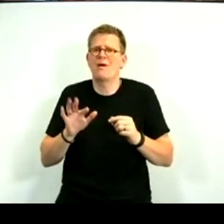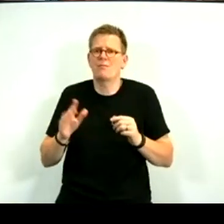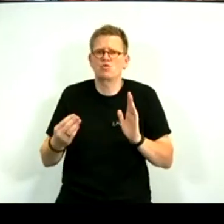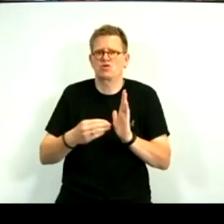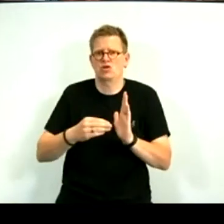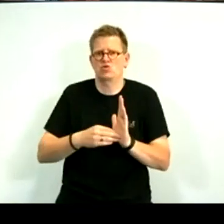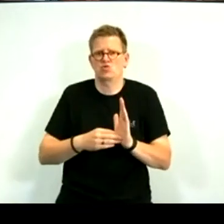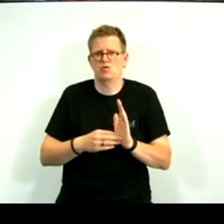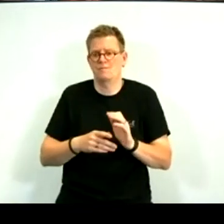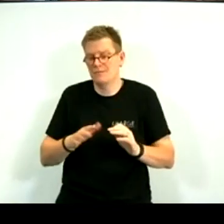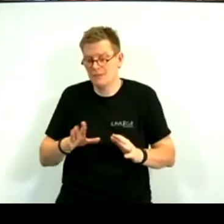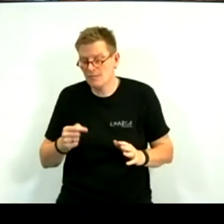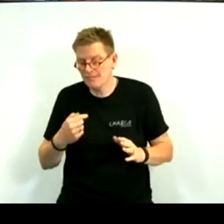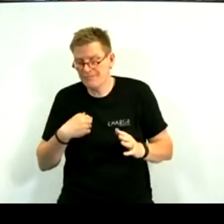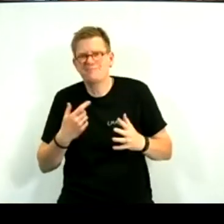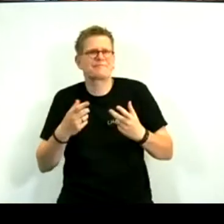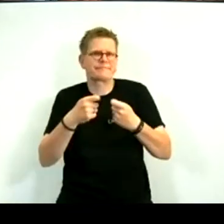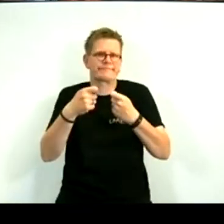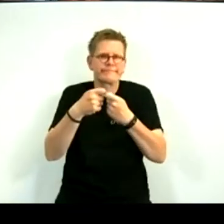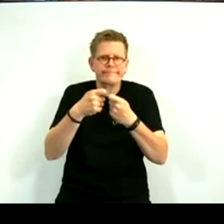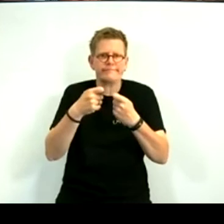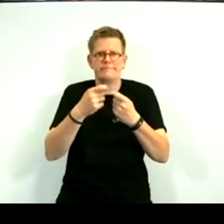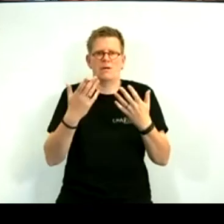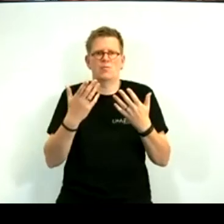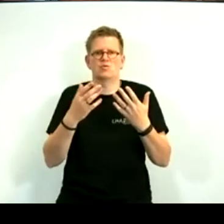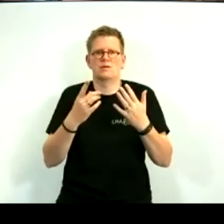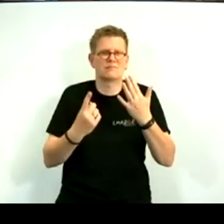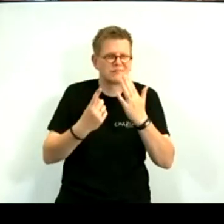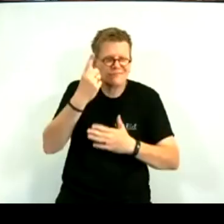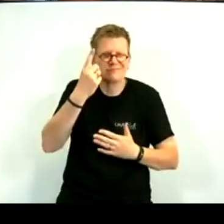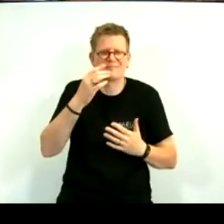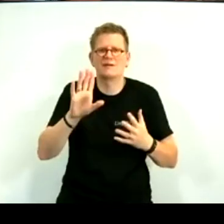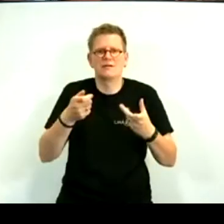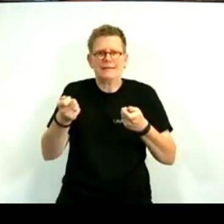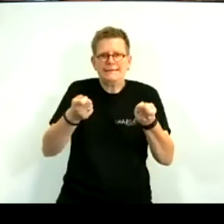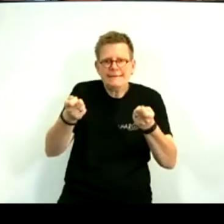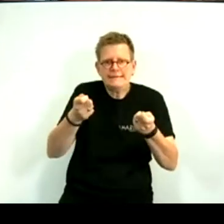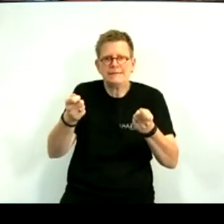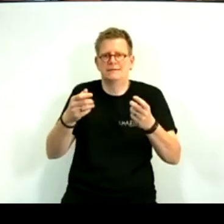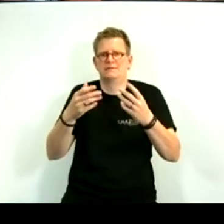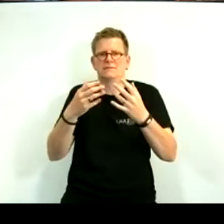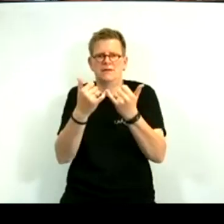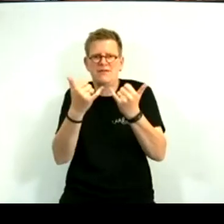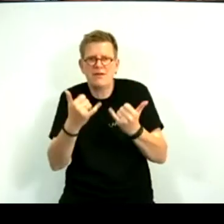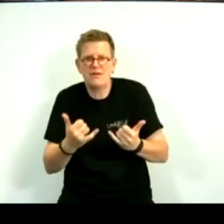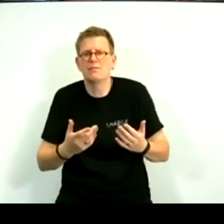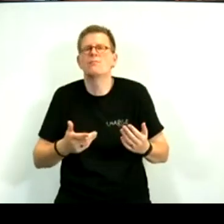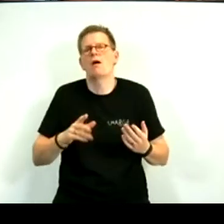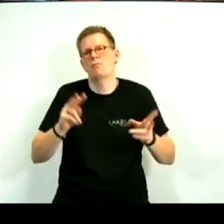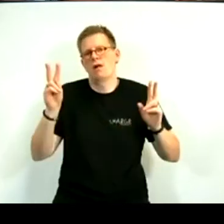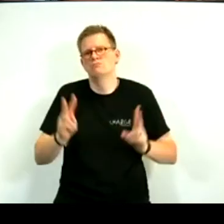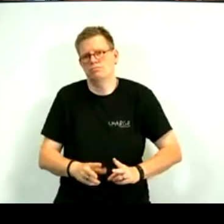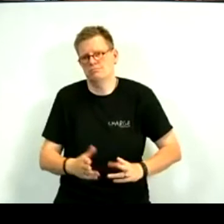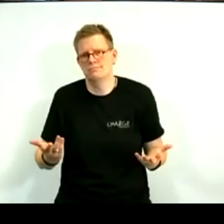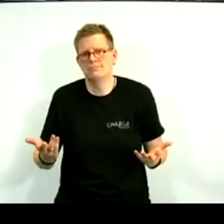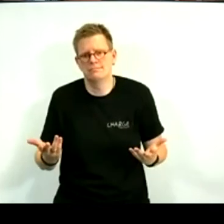move their eyes in the socket may be impaired. But it also extends through all the muscles of the